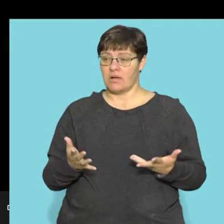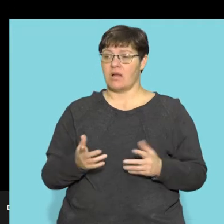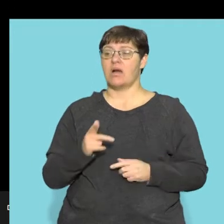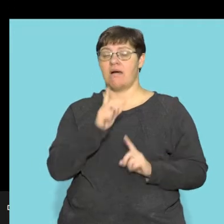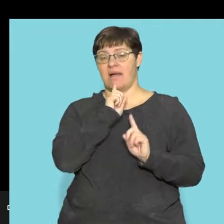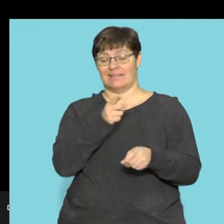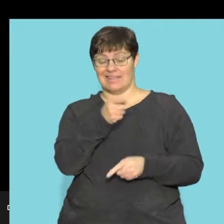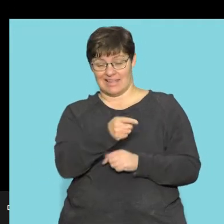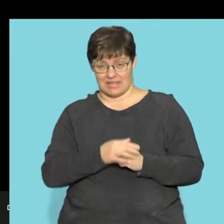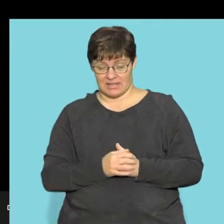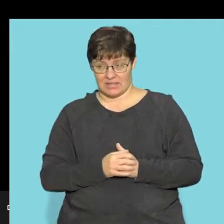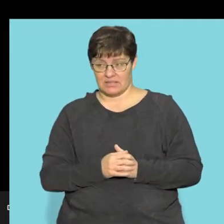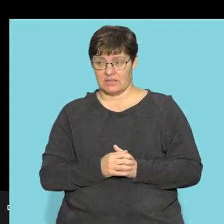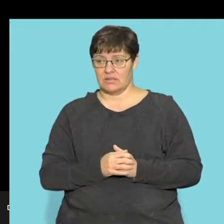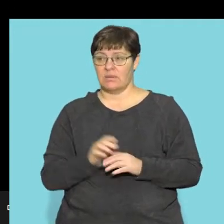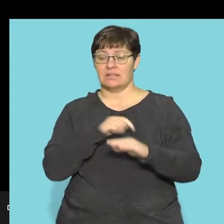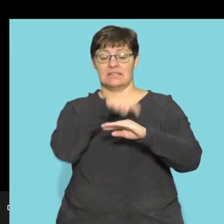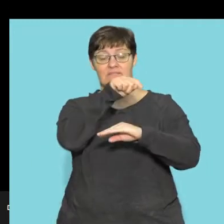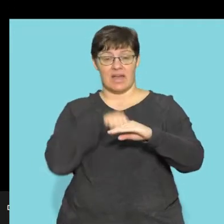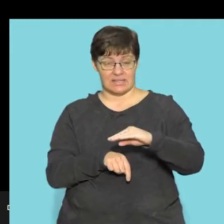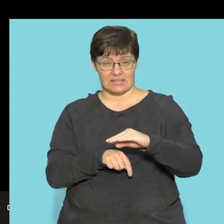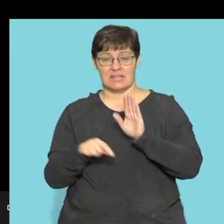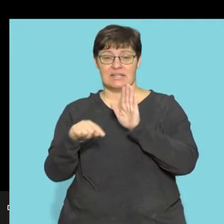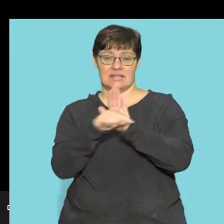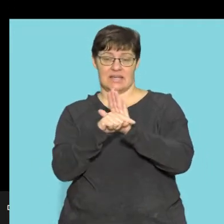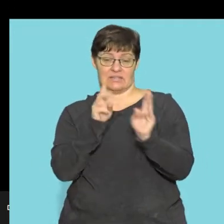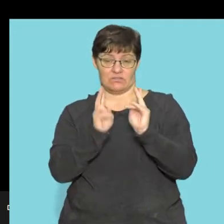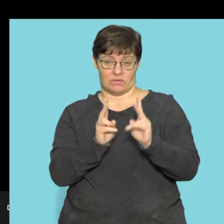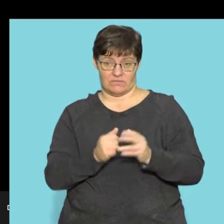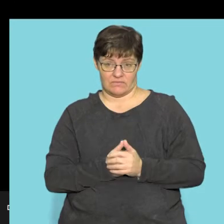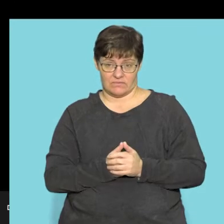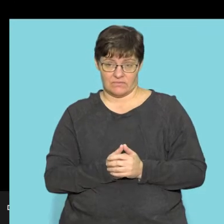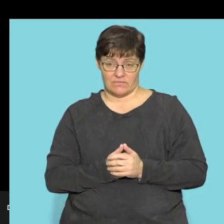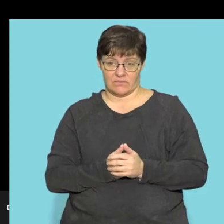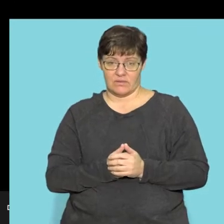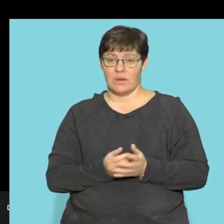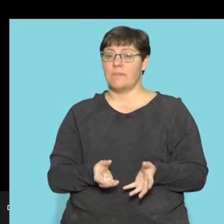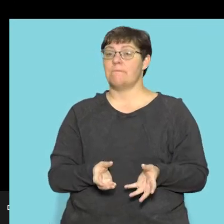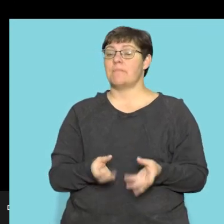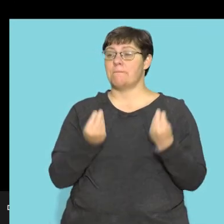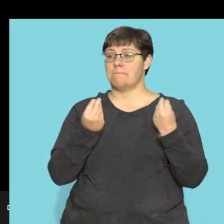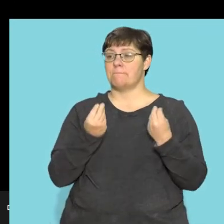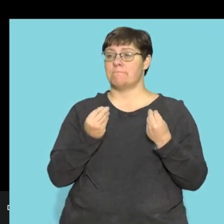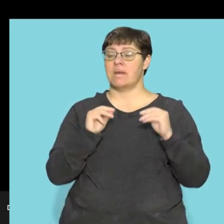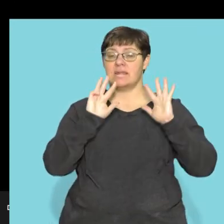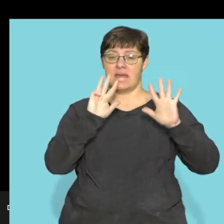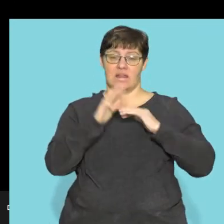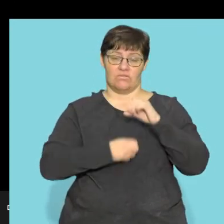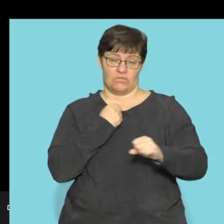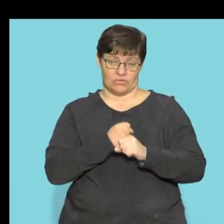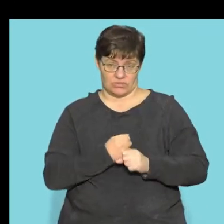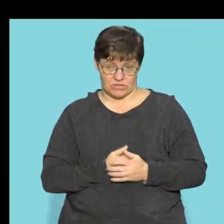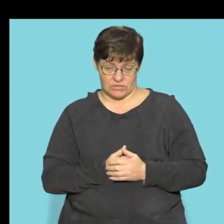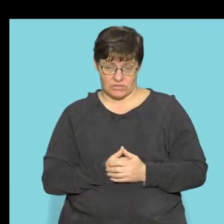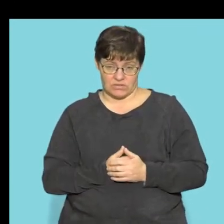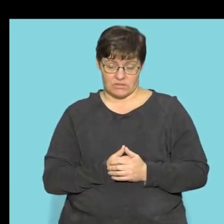and that will be my answer there. And I will divide this by negative 12, and it will give me 9 years.